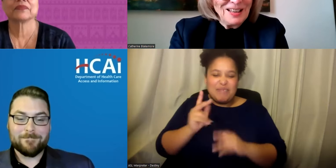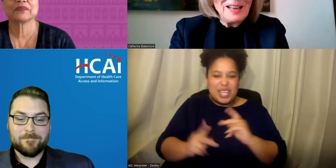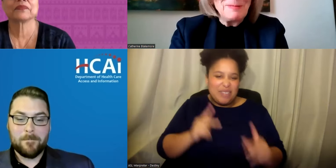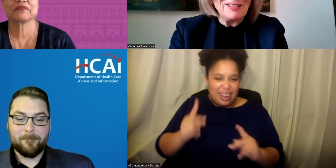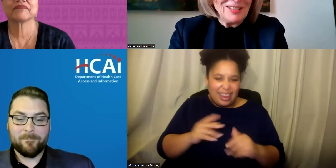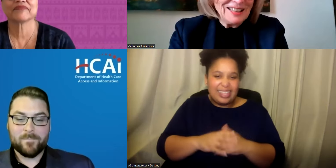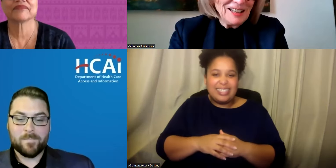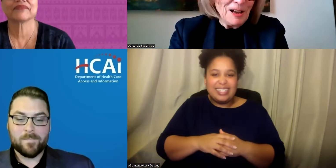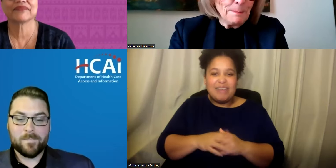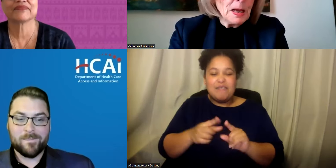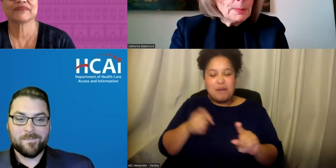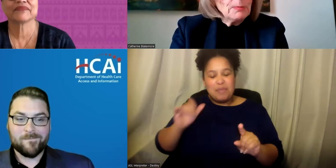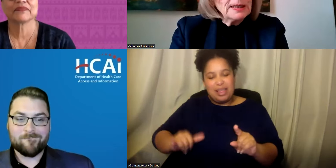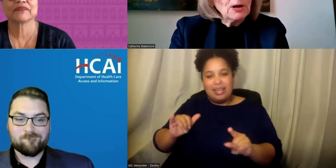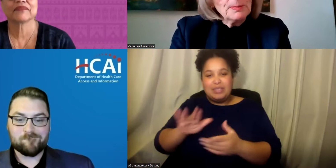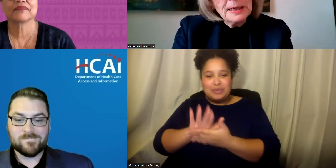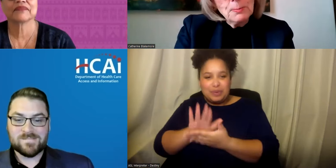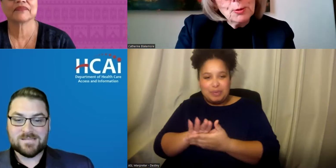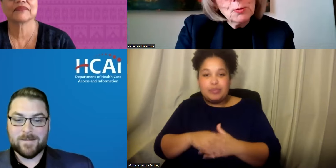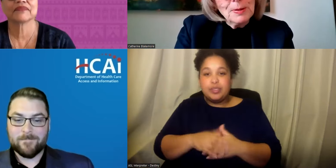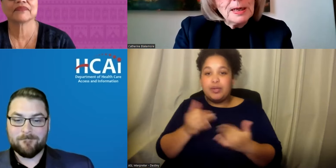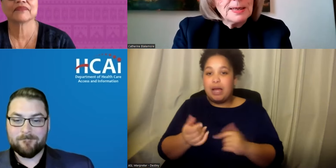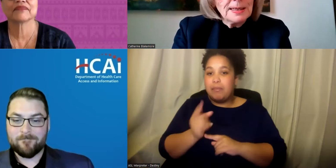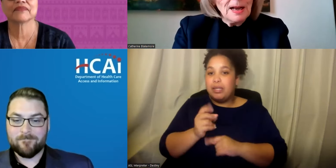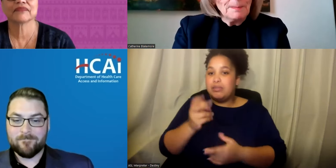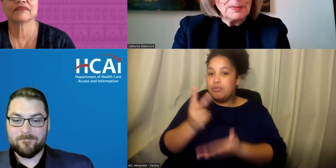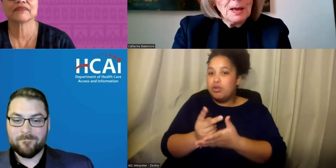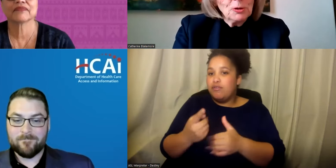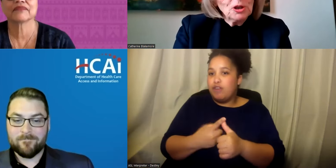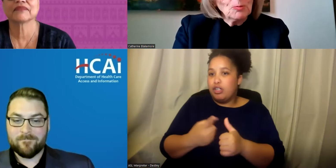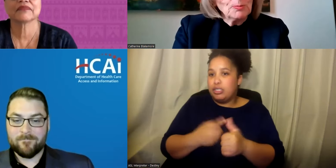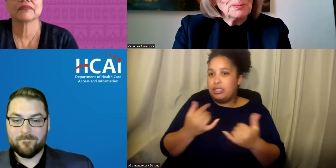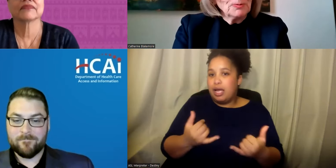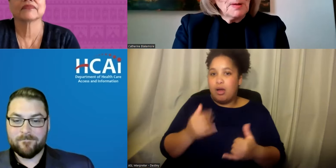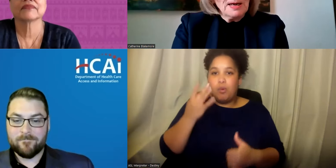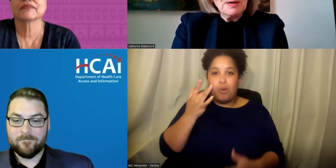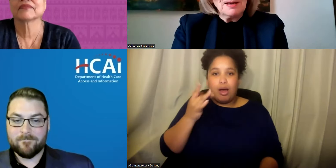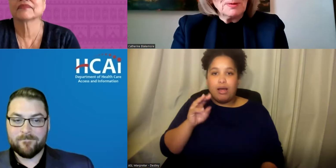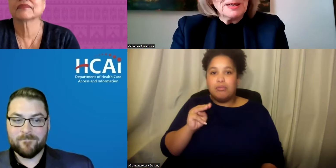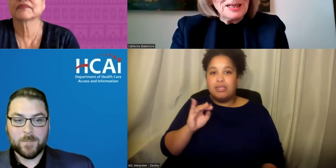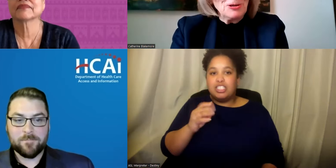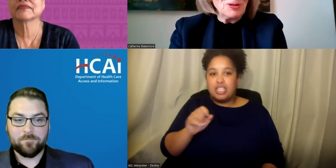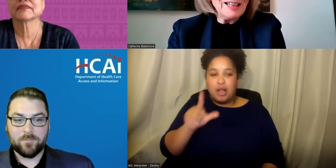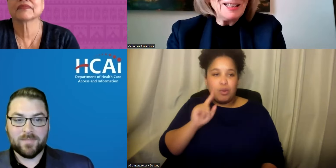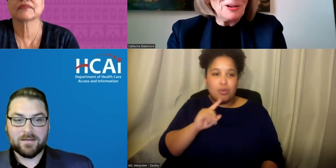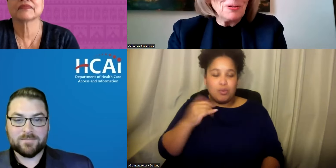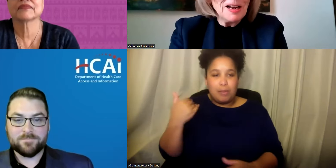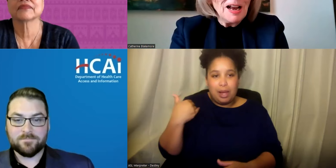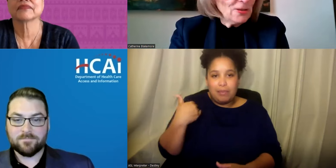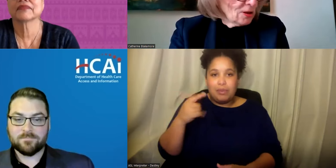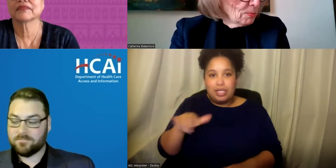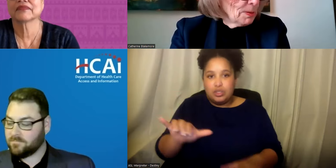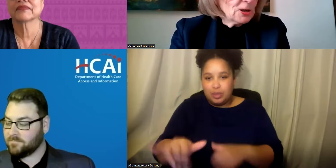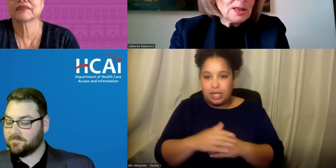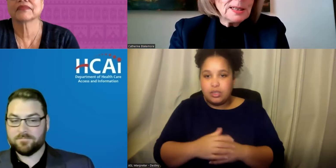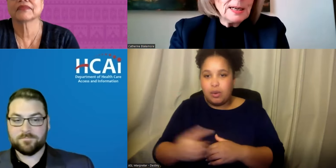that came out of that. But I want to get our minutes approved because Michelle remind me that we need to do that. So